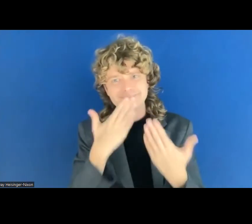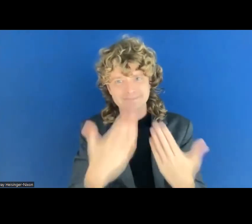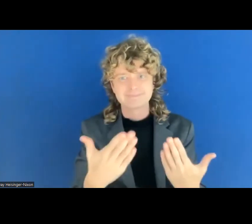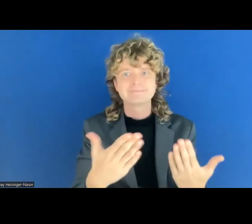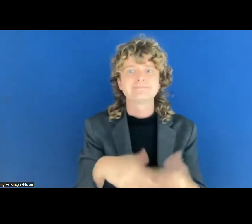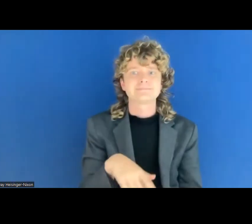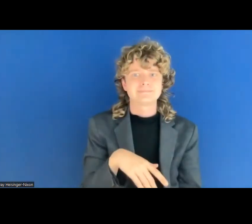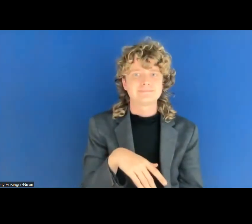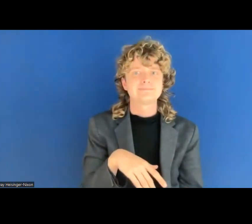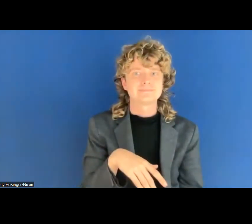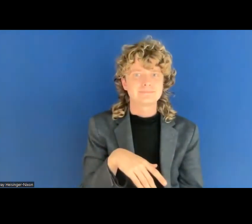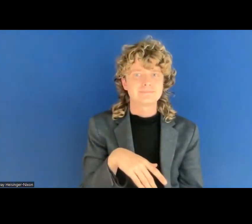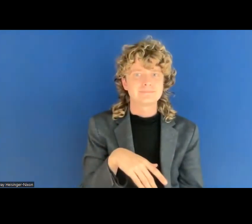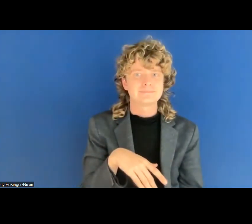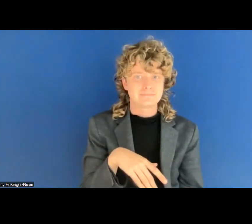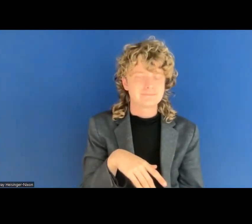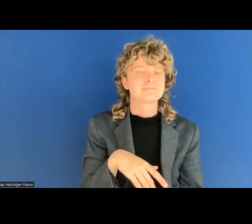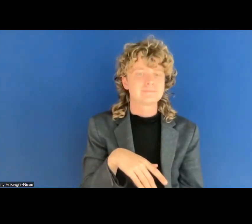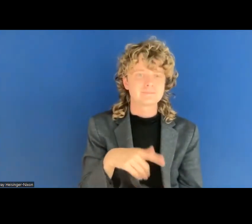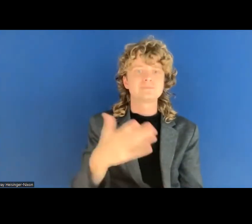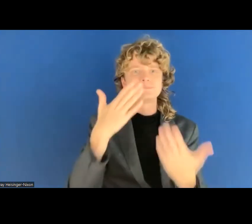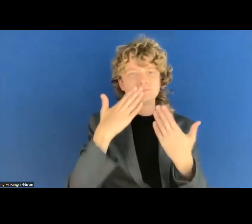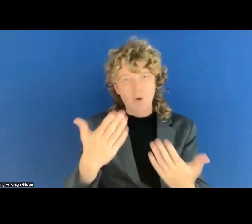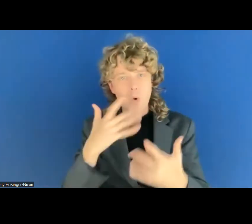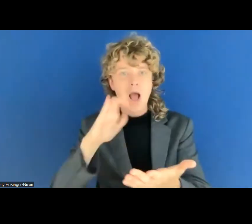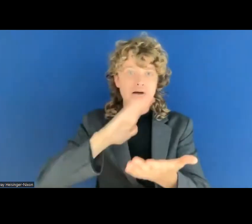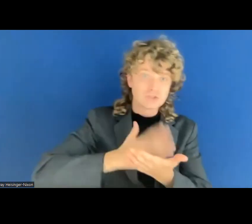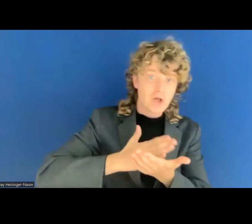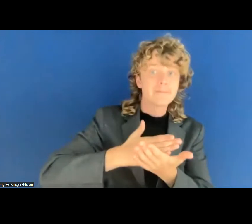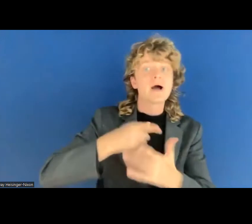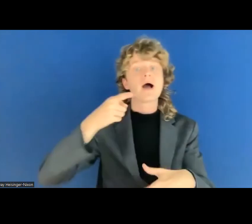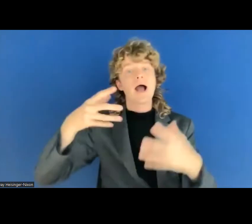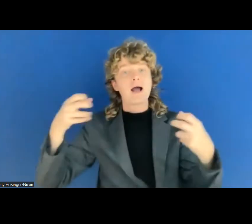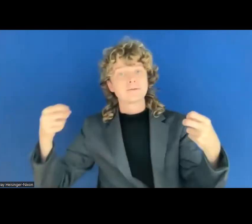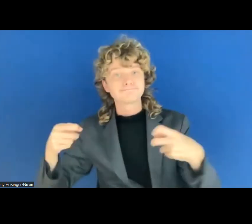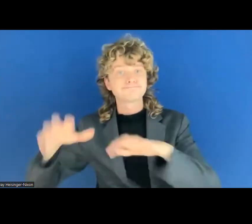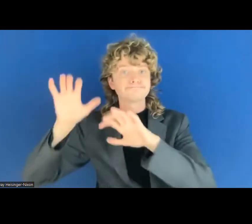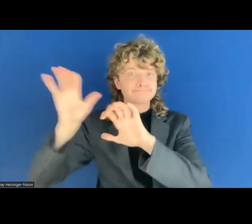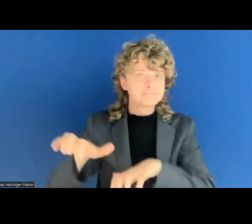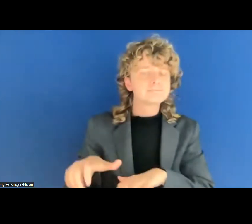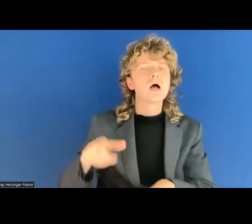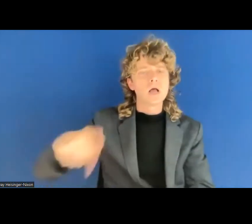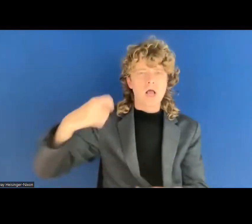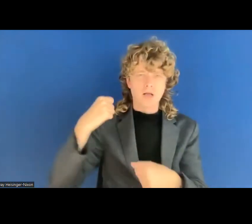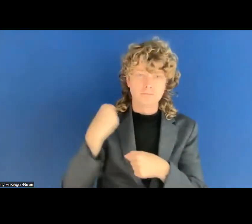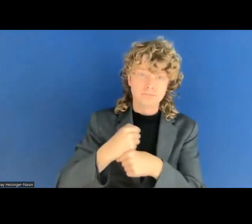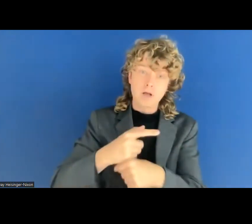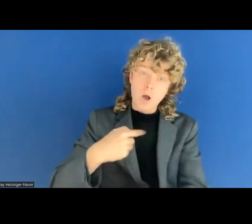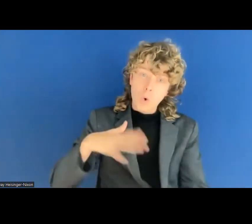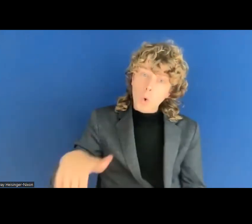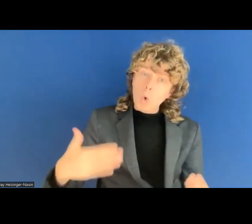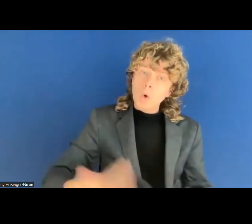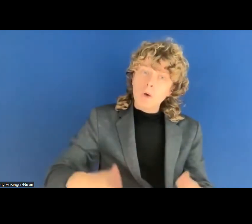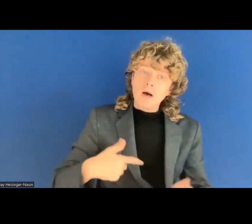and special thank you to the interpreters and captioners because of the hard work we're giving them with these